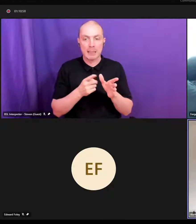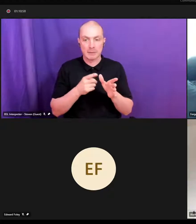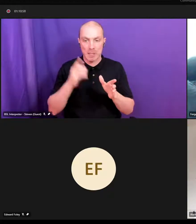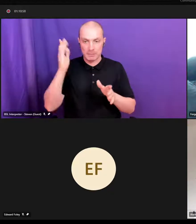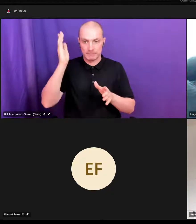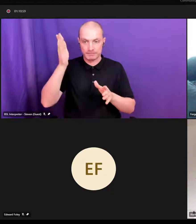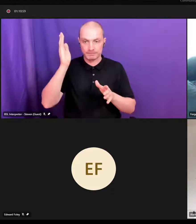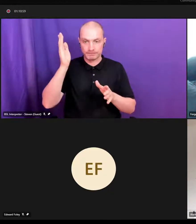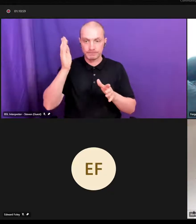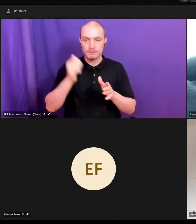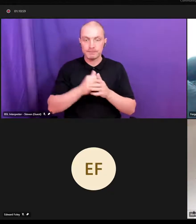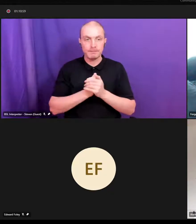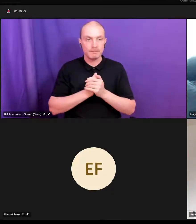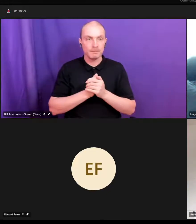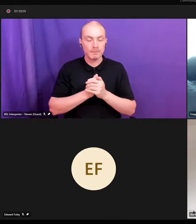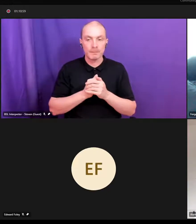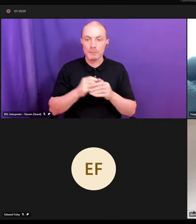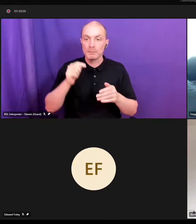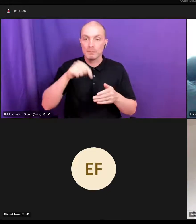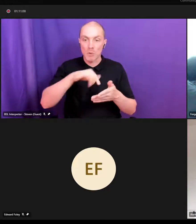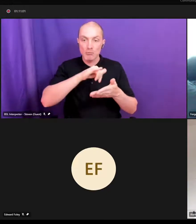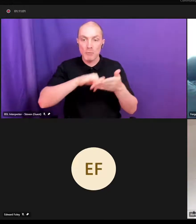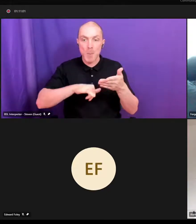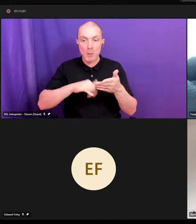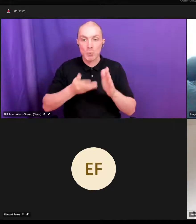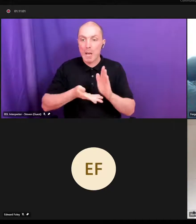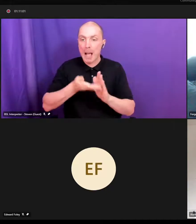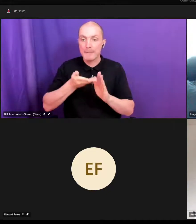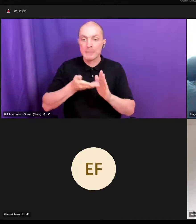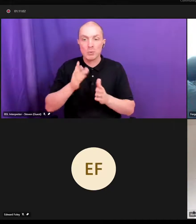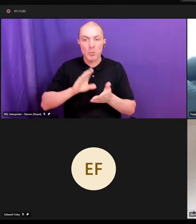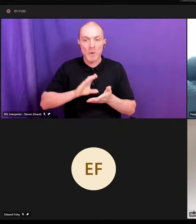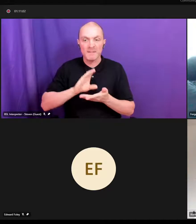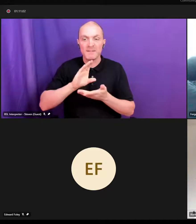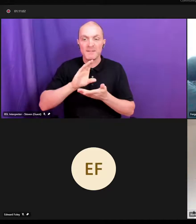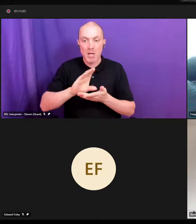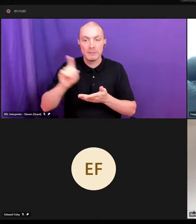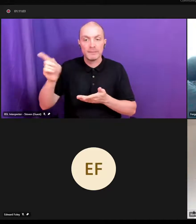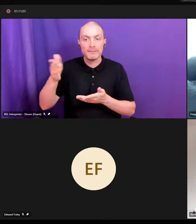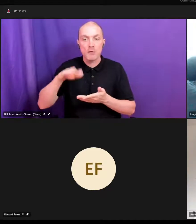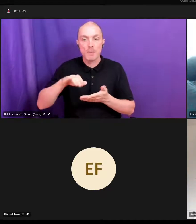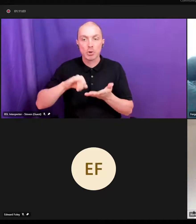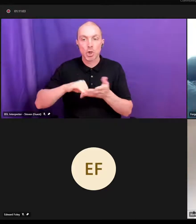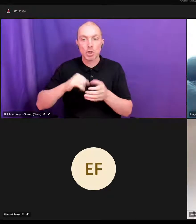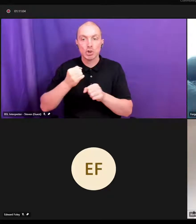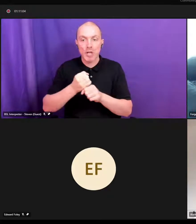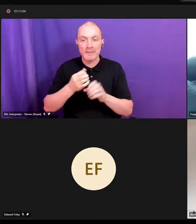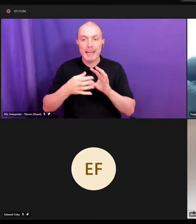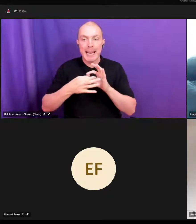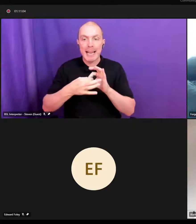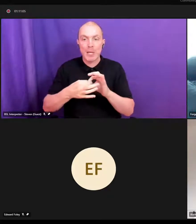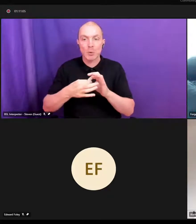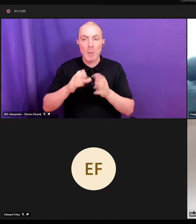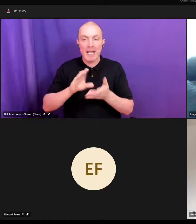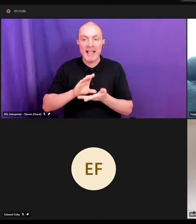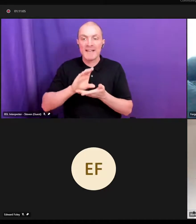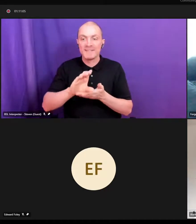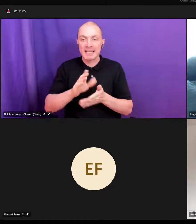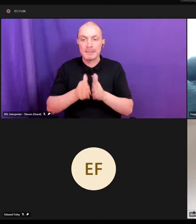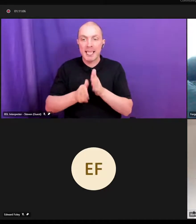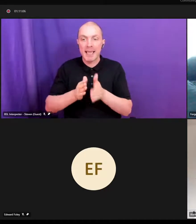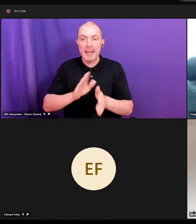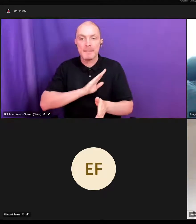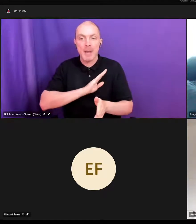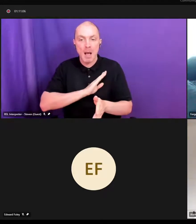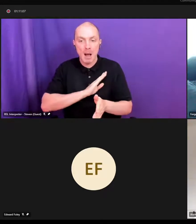Chair. This report is to update members on funding being provided by the Scottish Government in relation to the investment in play parks. and